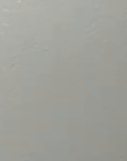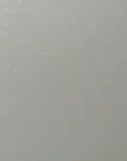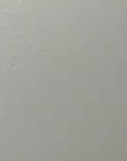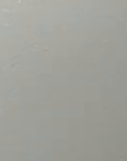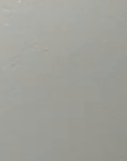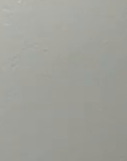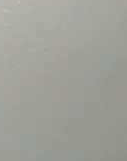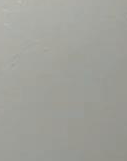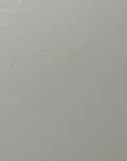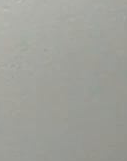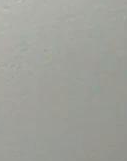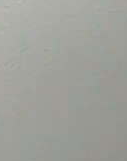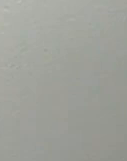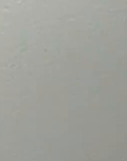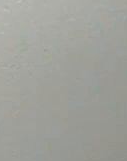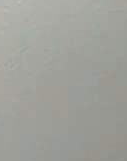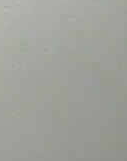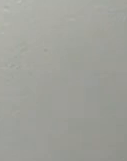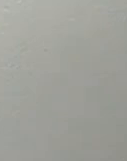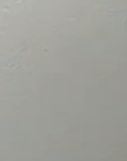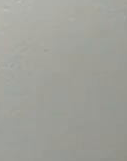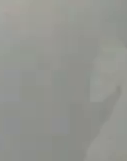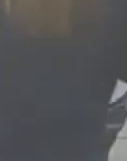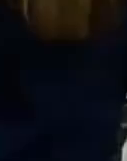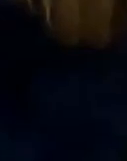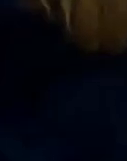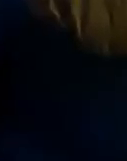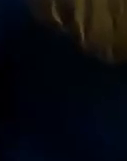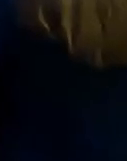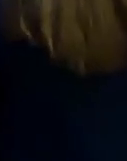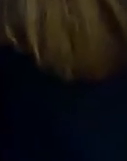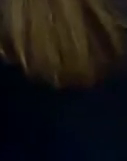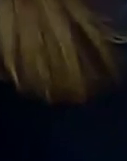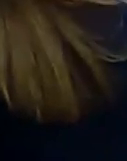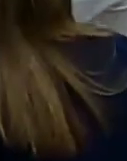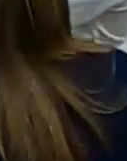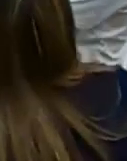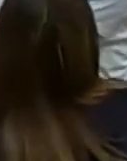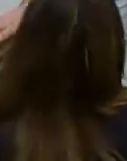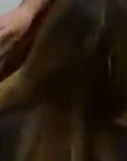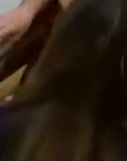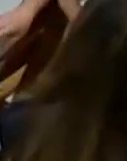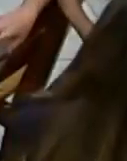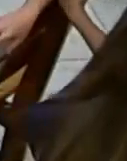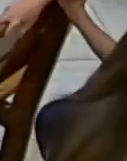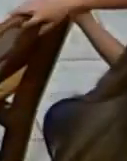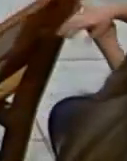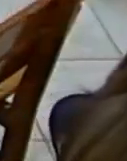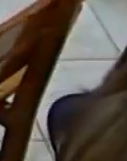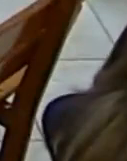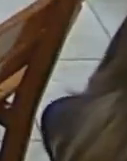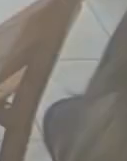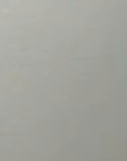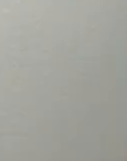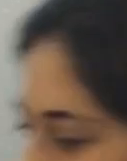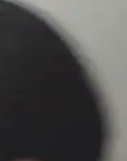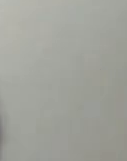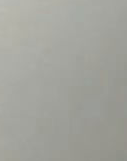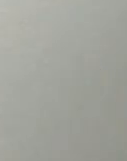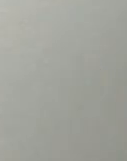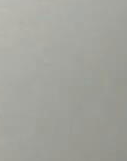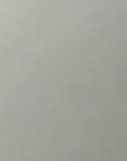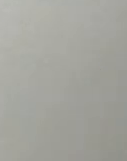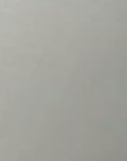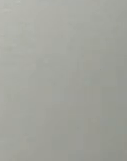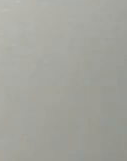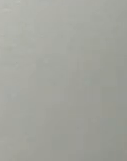Spirit be poured on the church now and forever. Amen. Service is now completed. To all, a peace of the Lord.